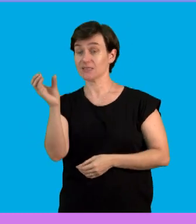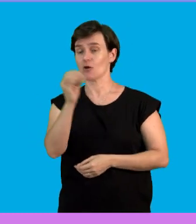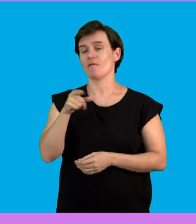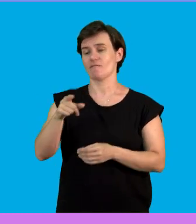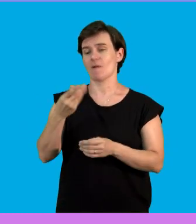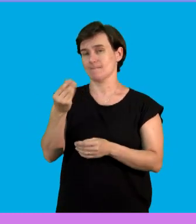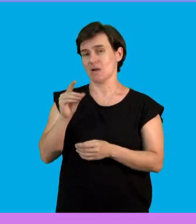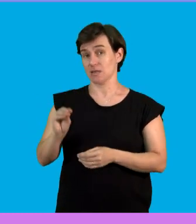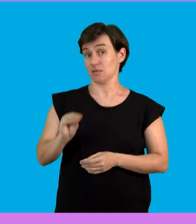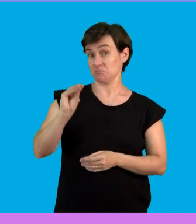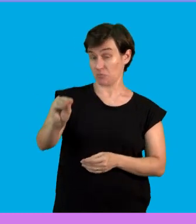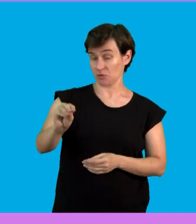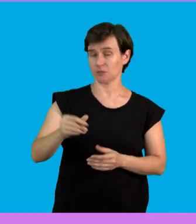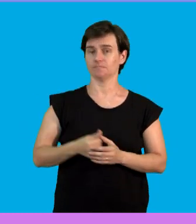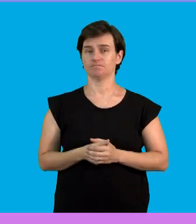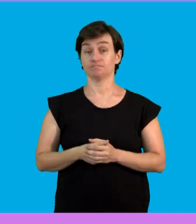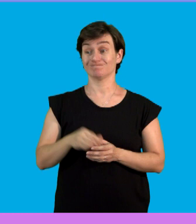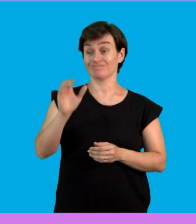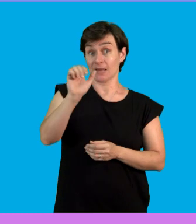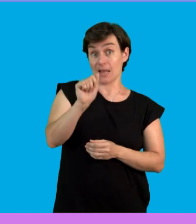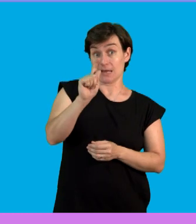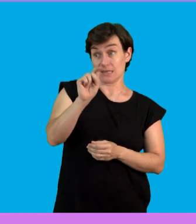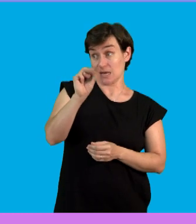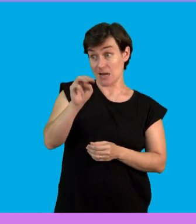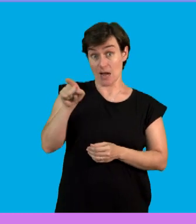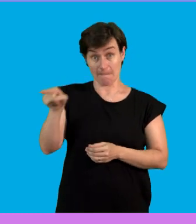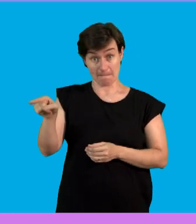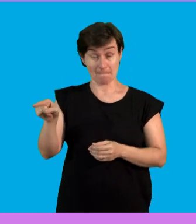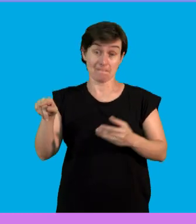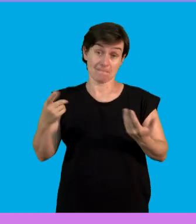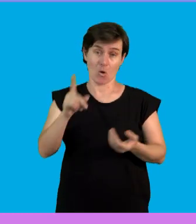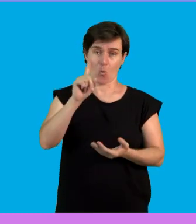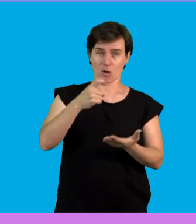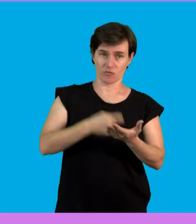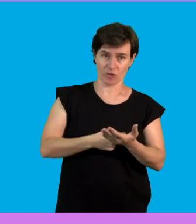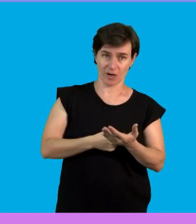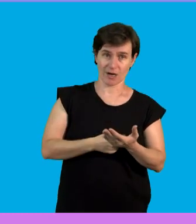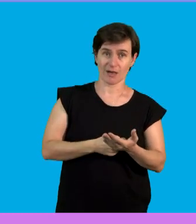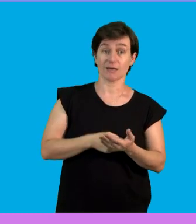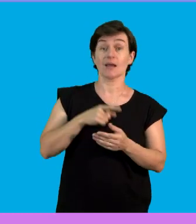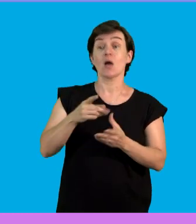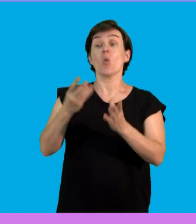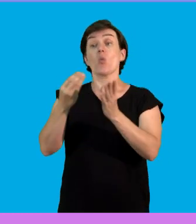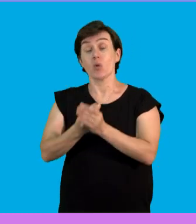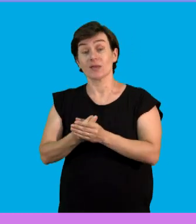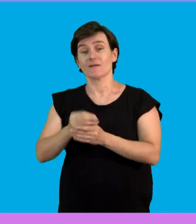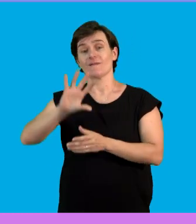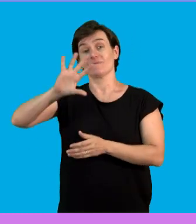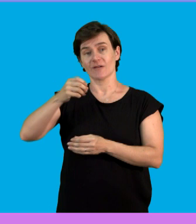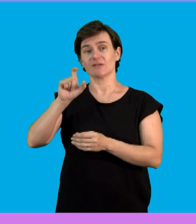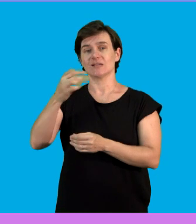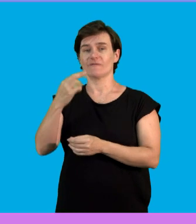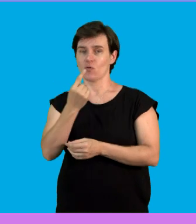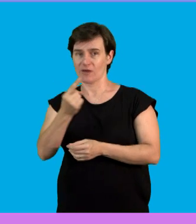3.7% of the deposit value, and then at an ATM it's 1 rand and then 50 cents